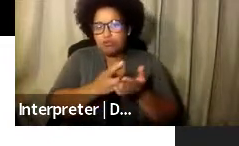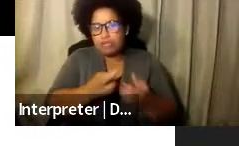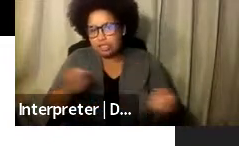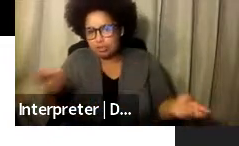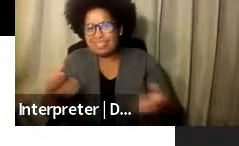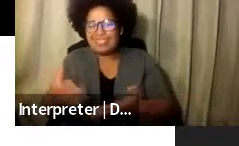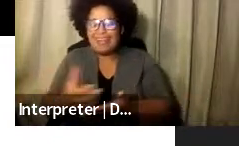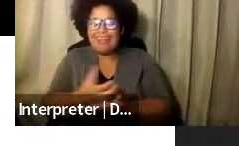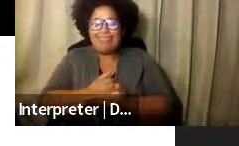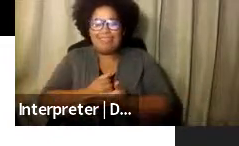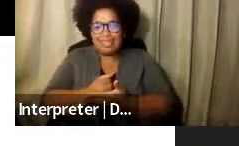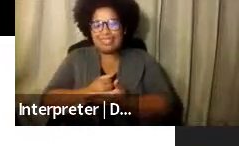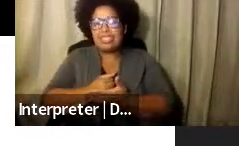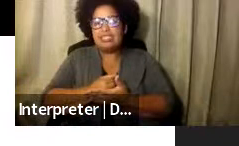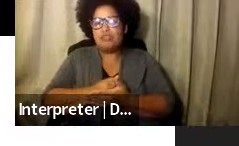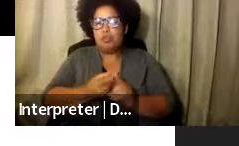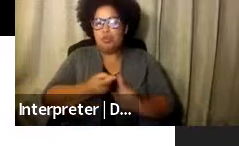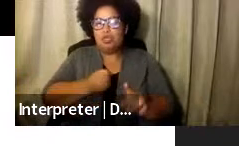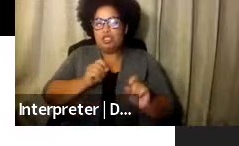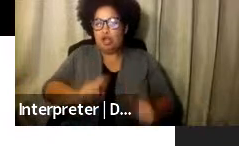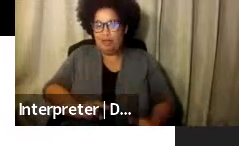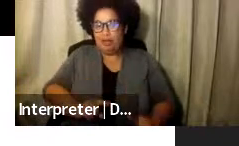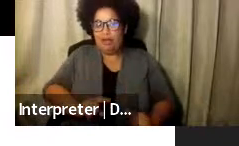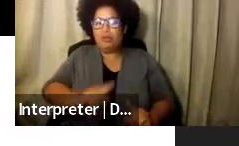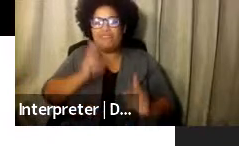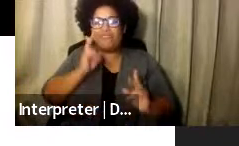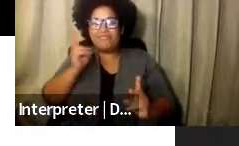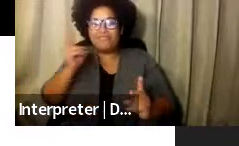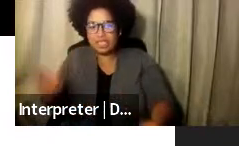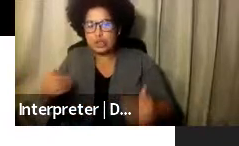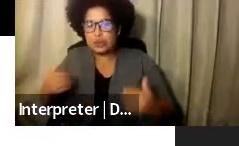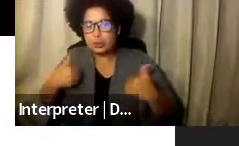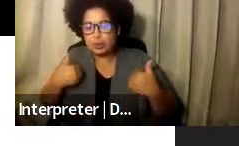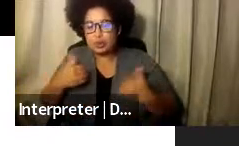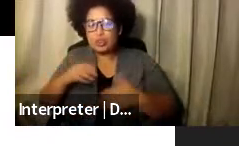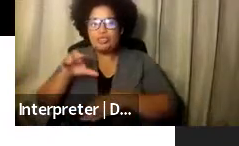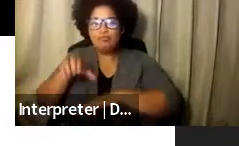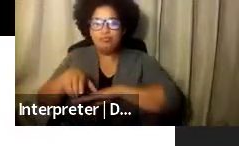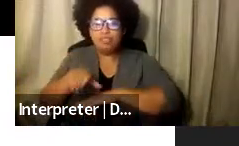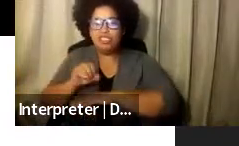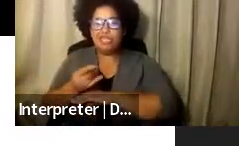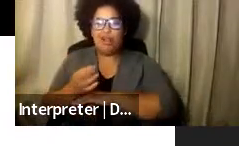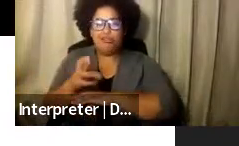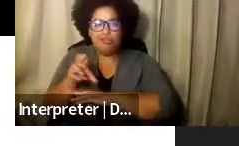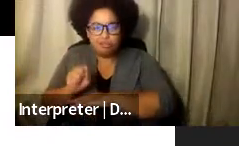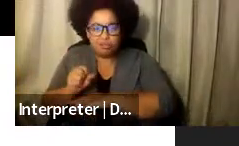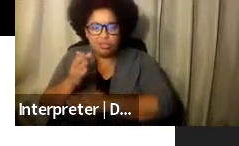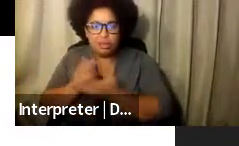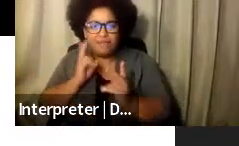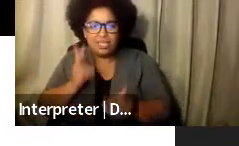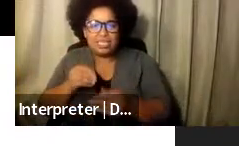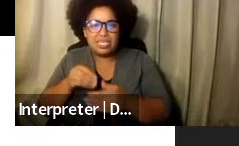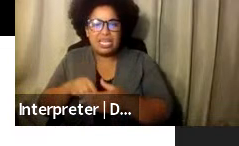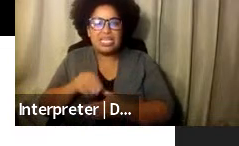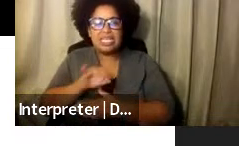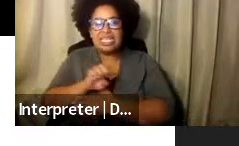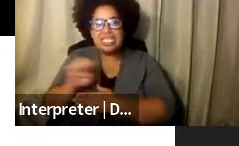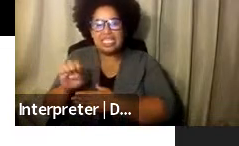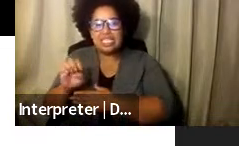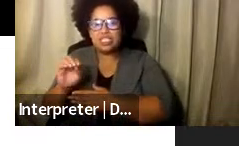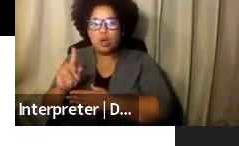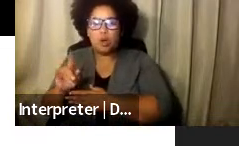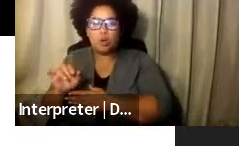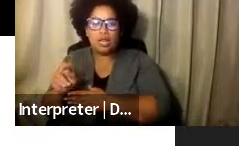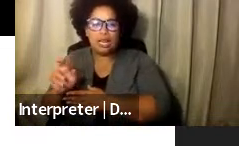through a tailored survey. We visited youth shelters in Alameda County. Some of the shelters we visited were East Oakland Community Project,